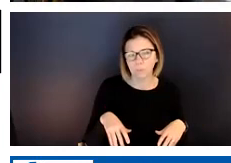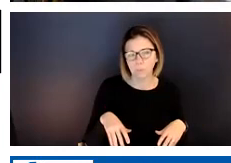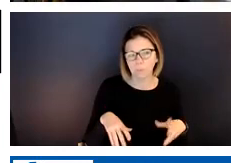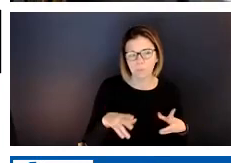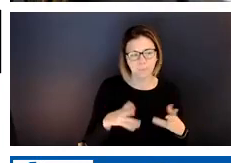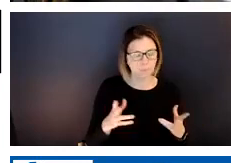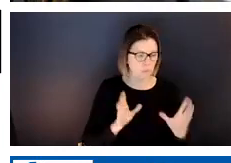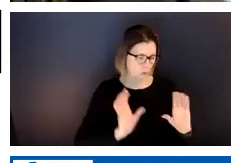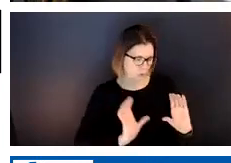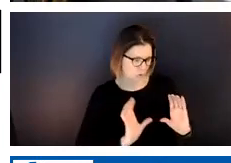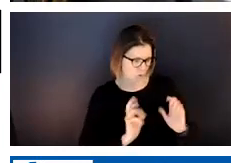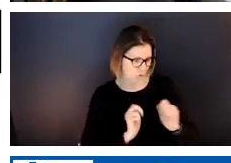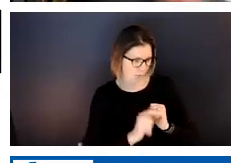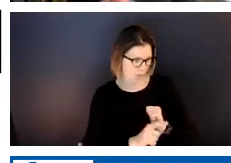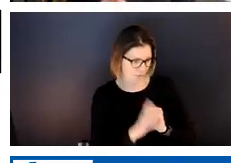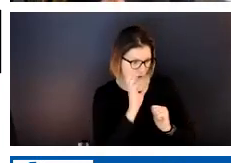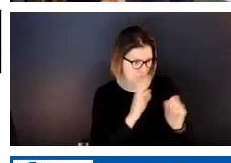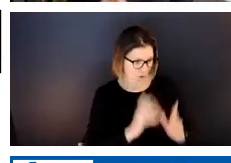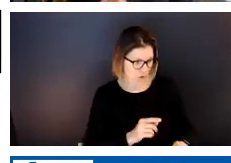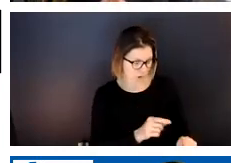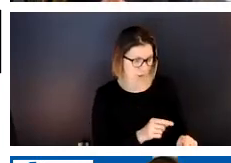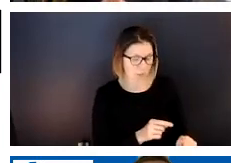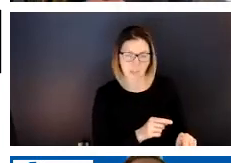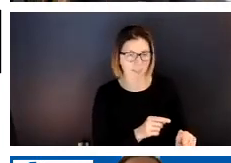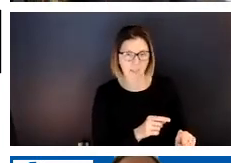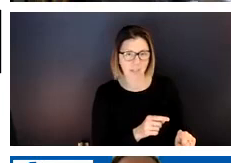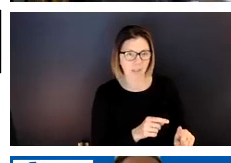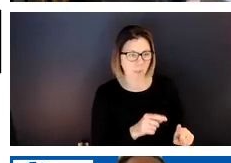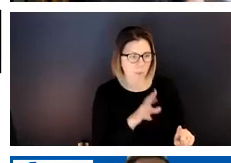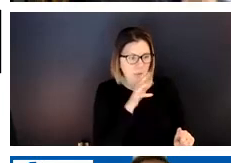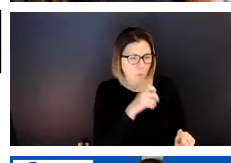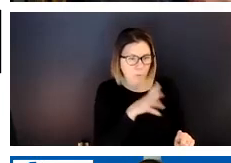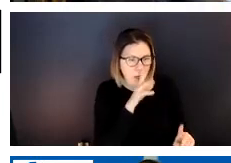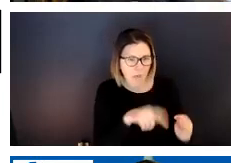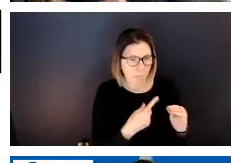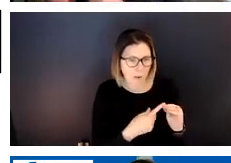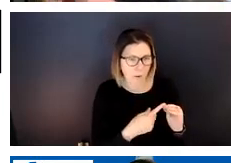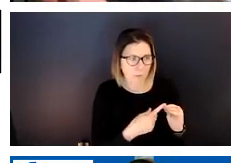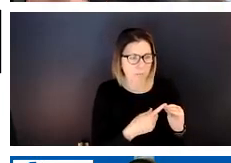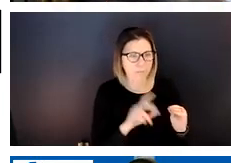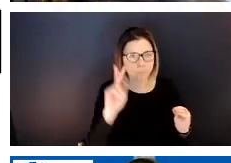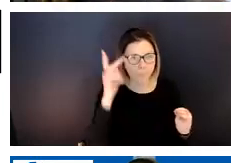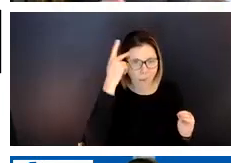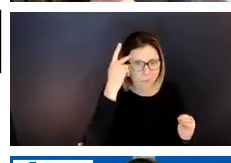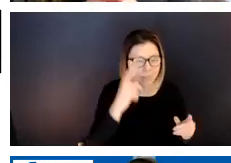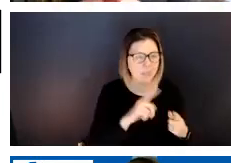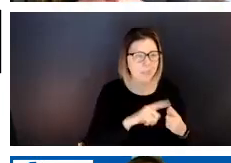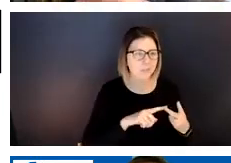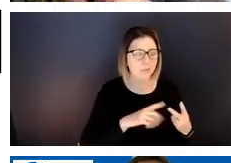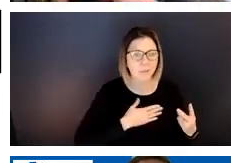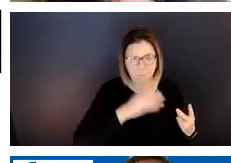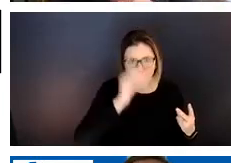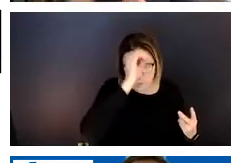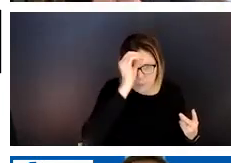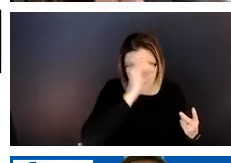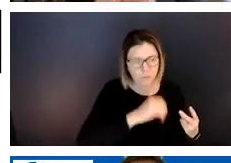a stranger, we oftentimes don't get into things related to politics or opinions